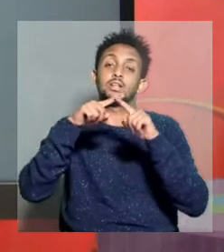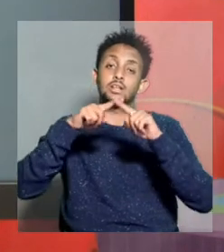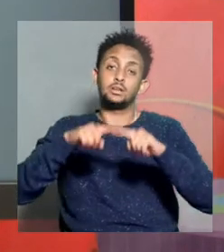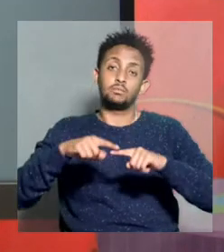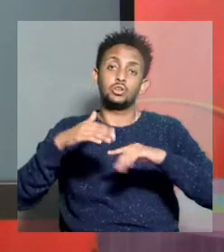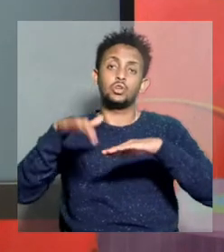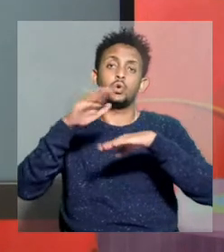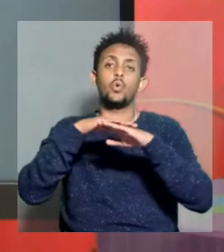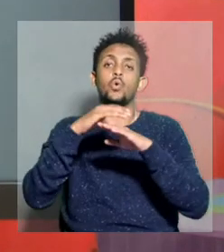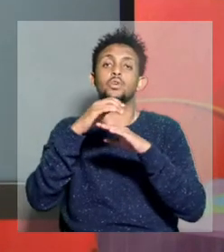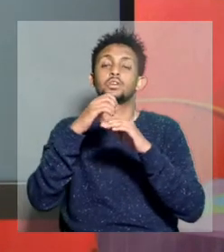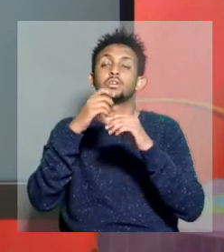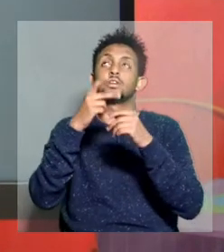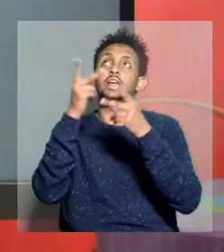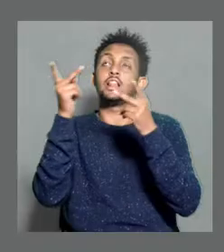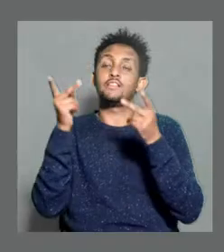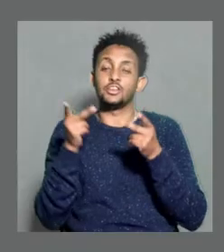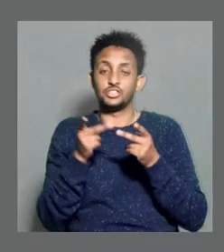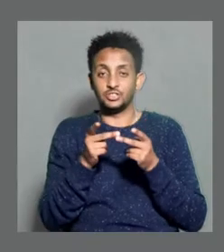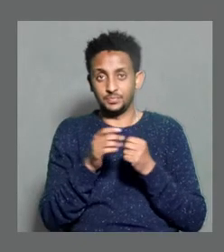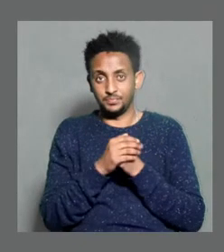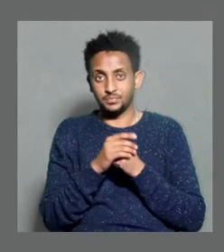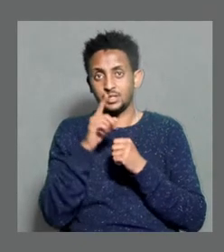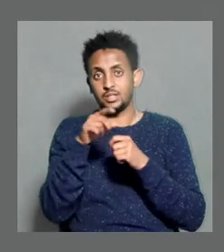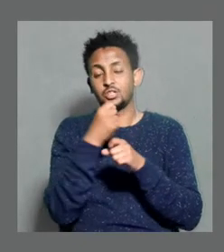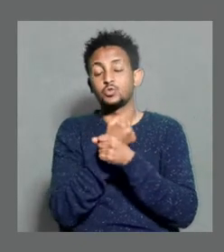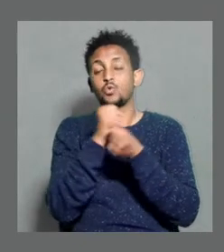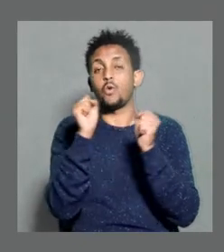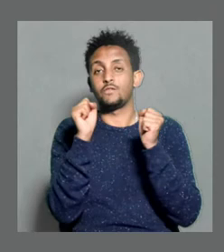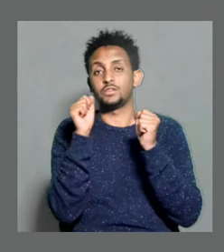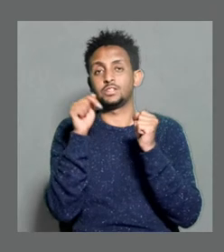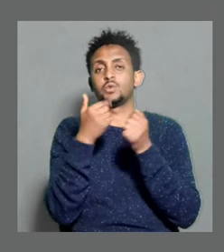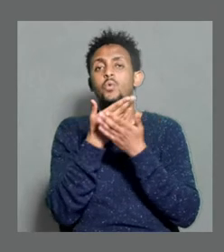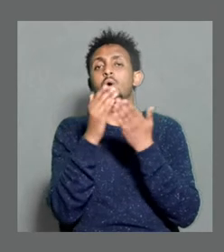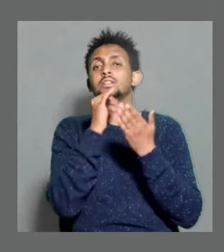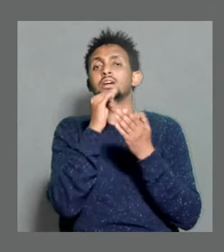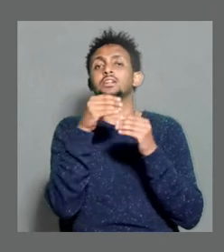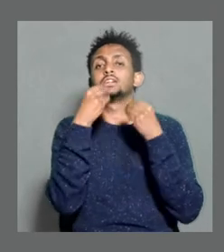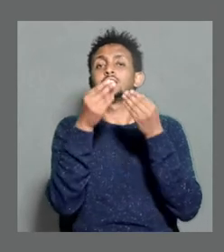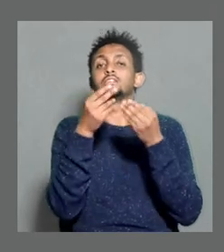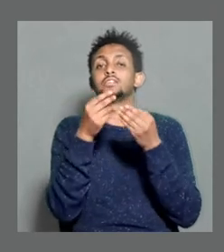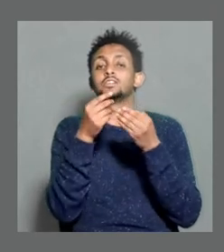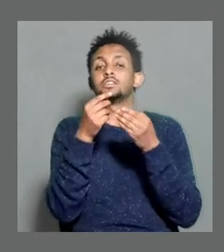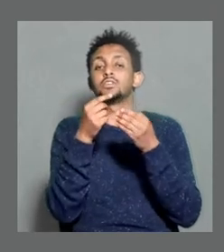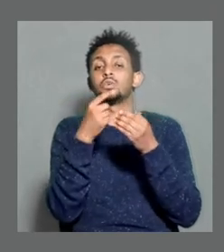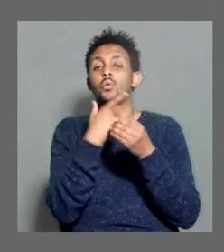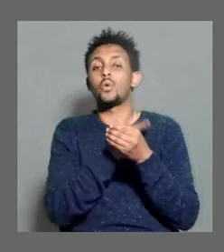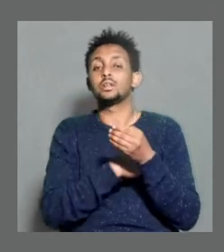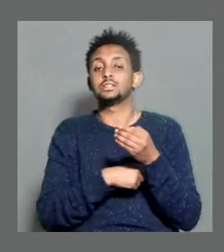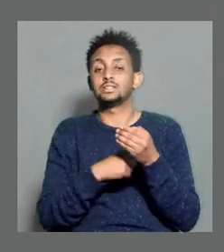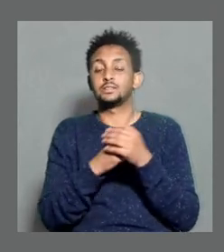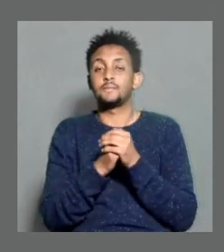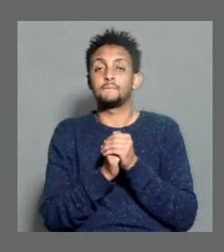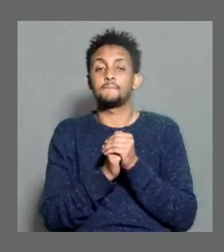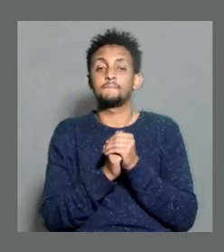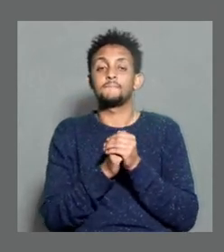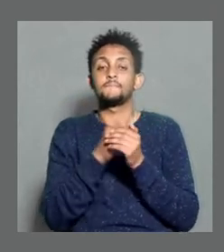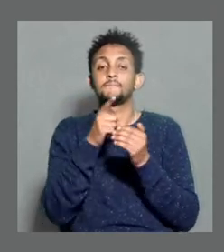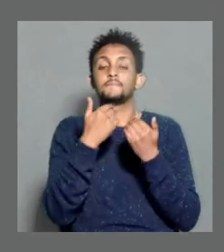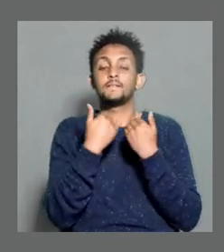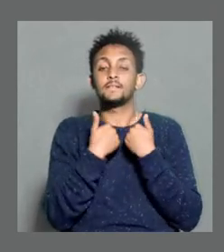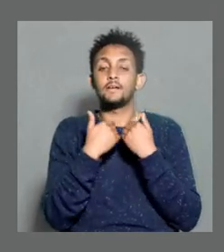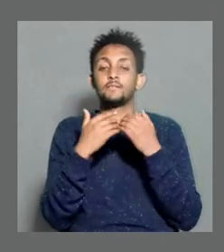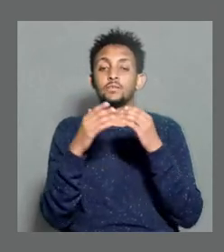on the elevation. So to solve this, what are the given quantities? Here you